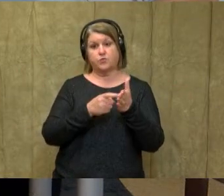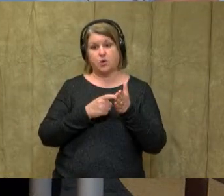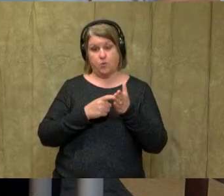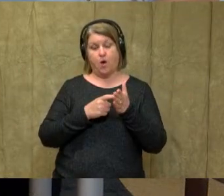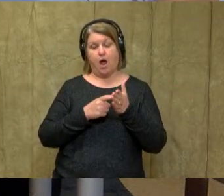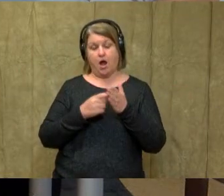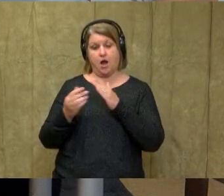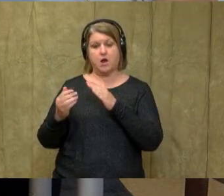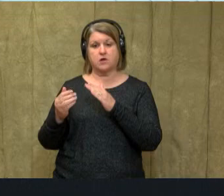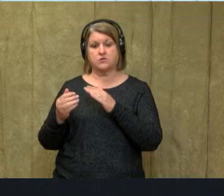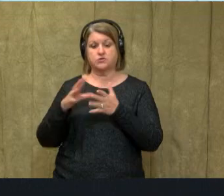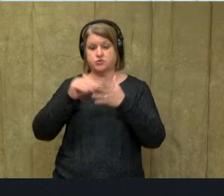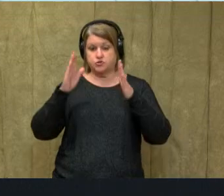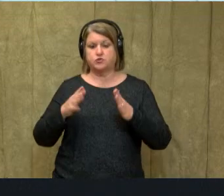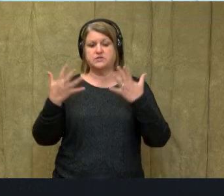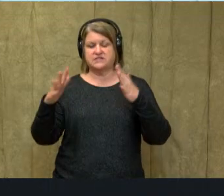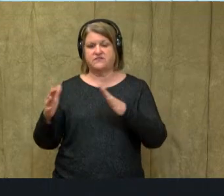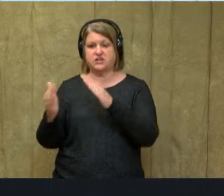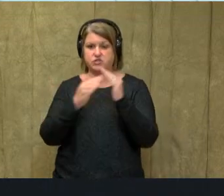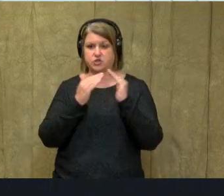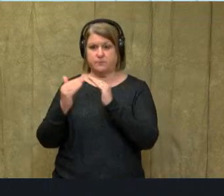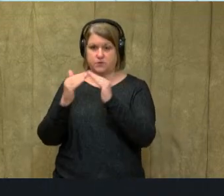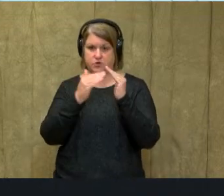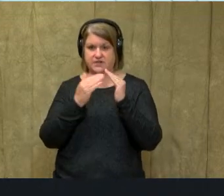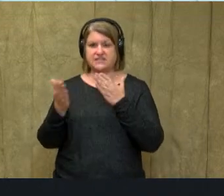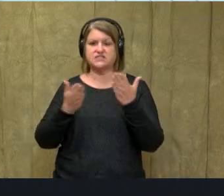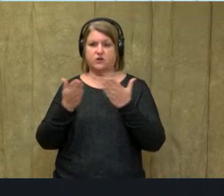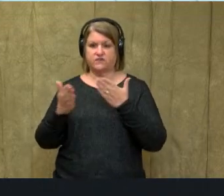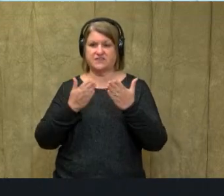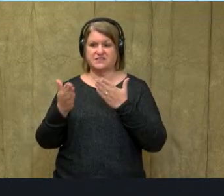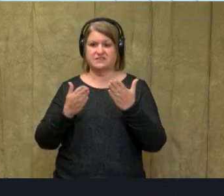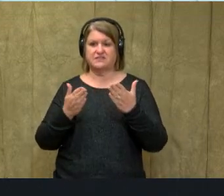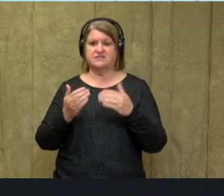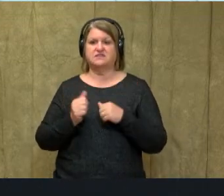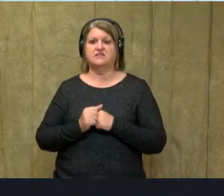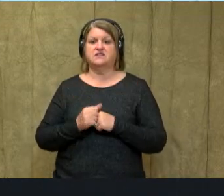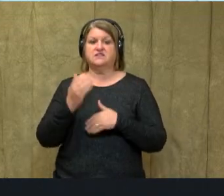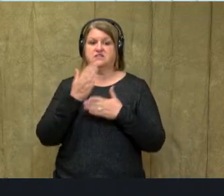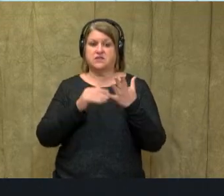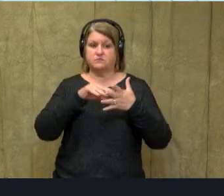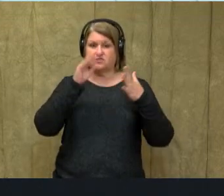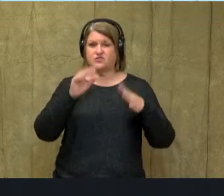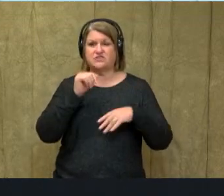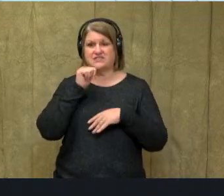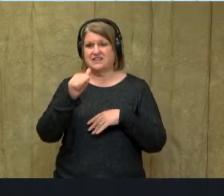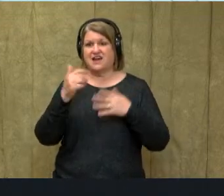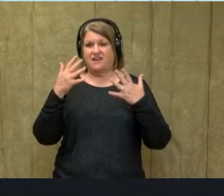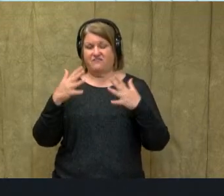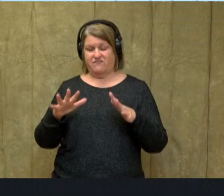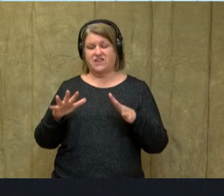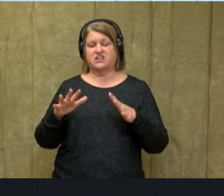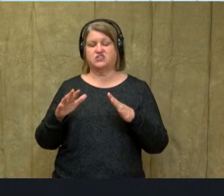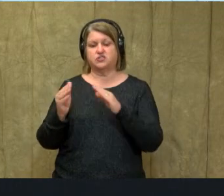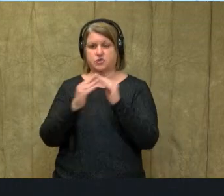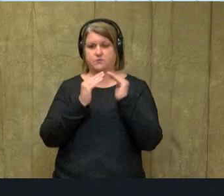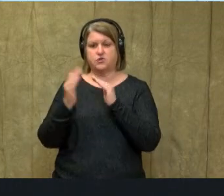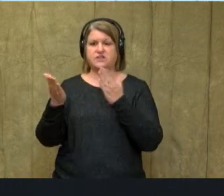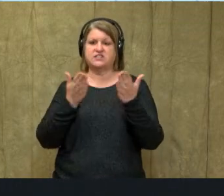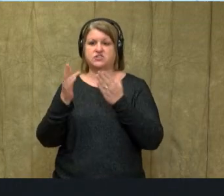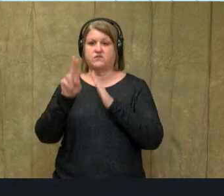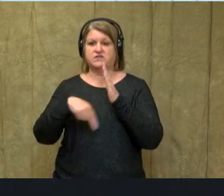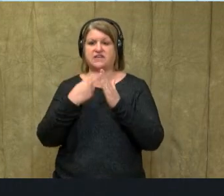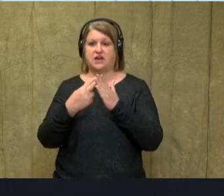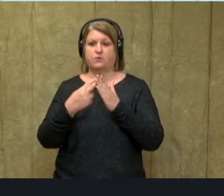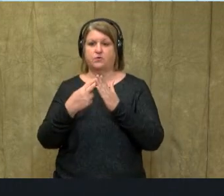my seniors this semester who had not yet completed their community service hours, those were waived. But